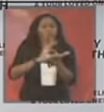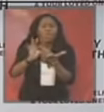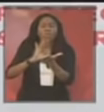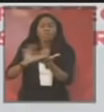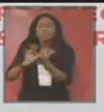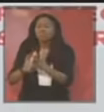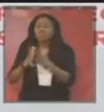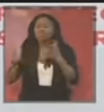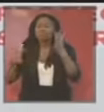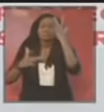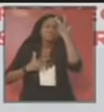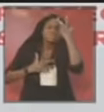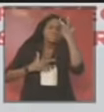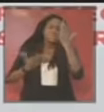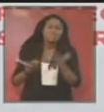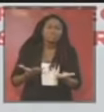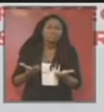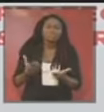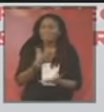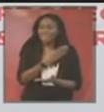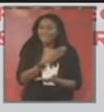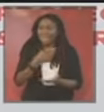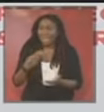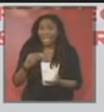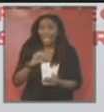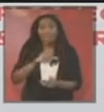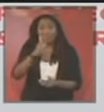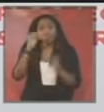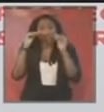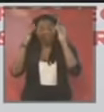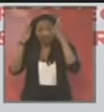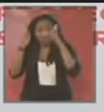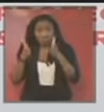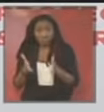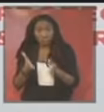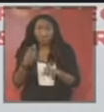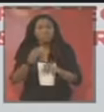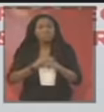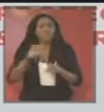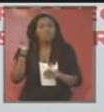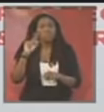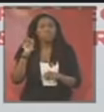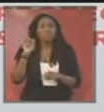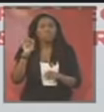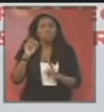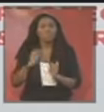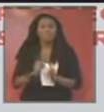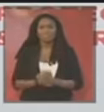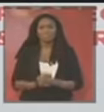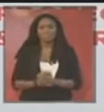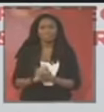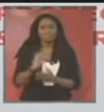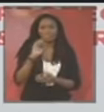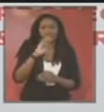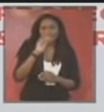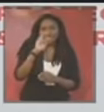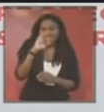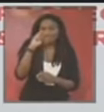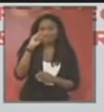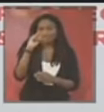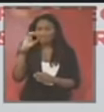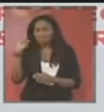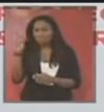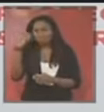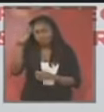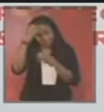Health, and Professor Donald Simeon. He is a representative from NTAG, and CMO will give you more information about